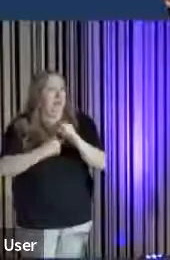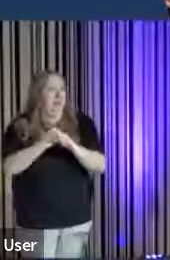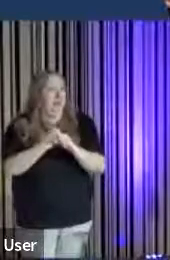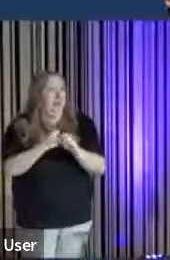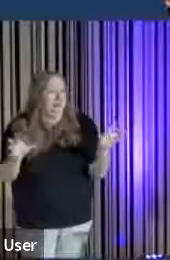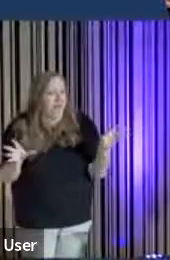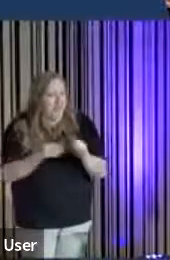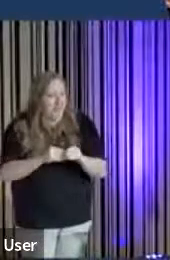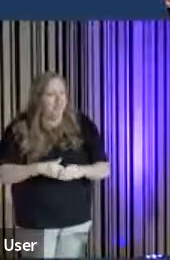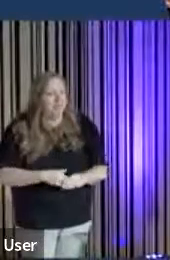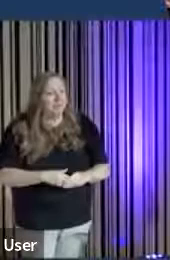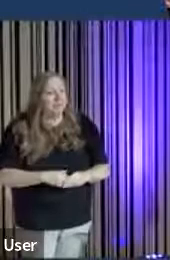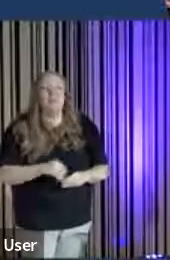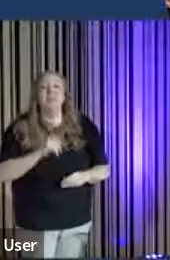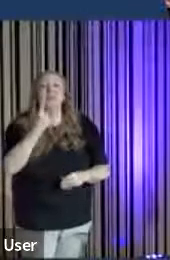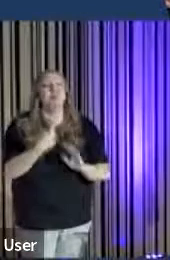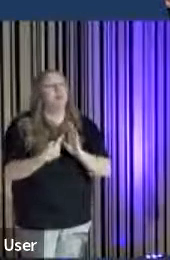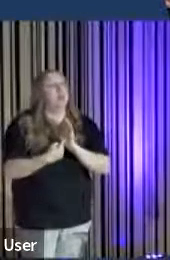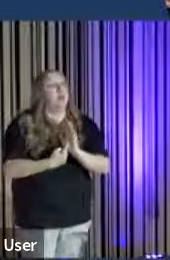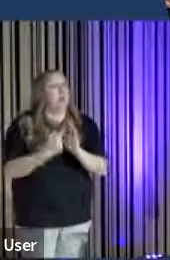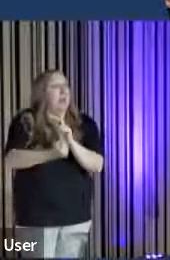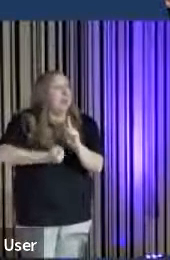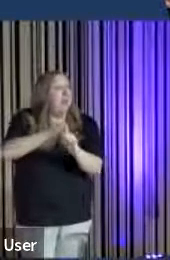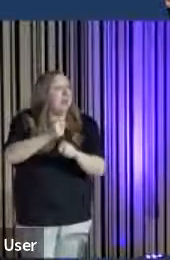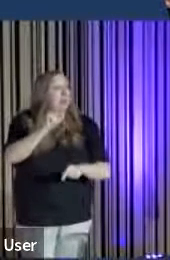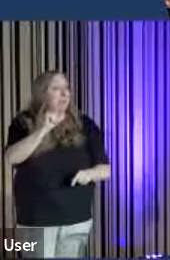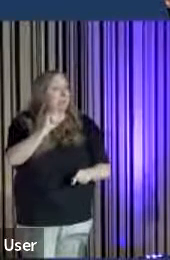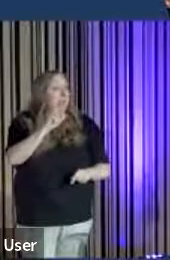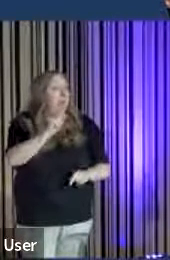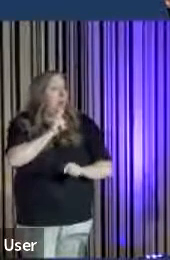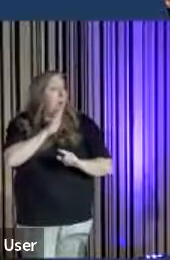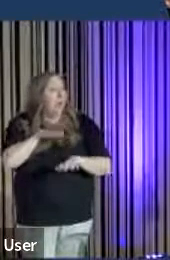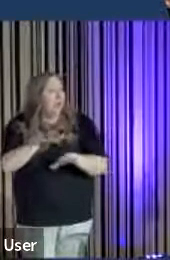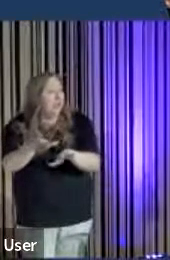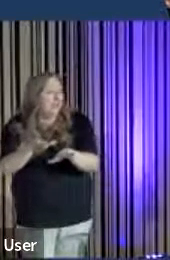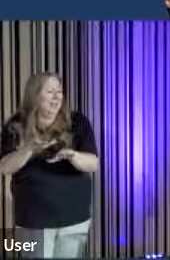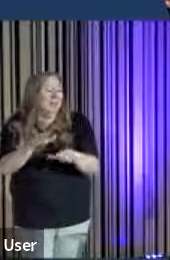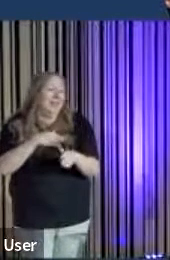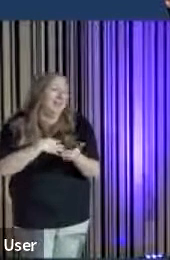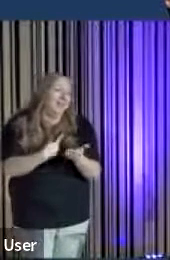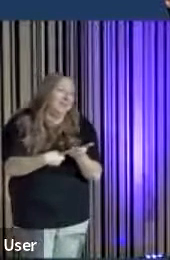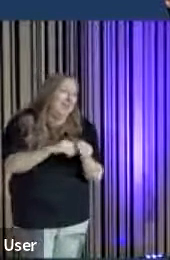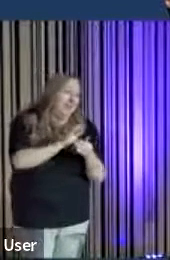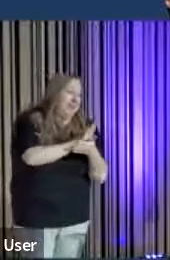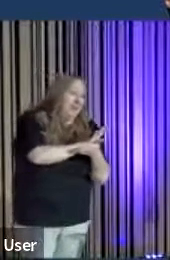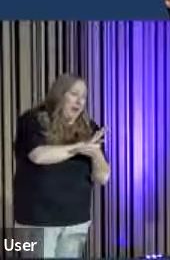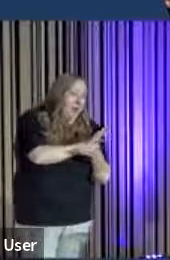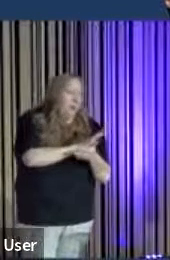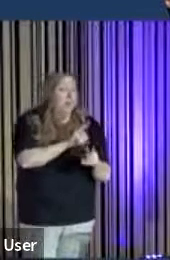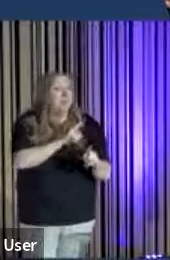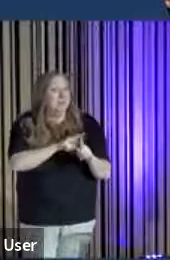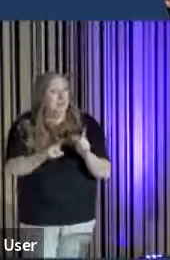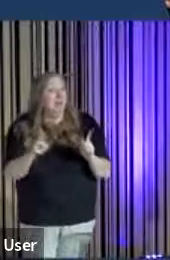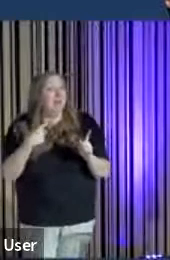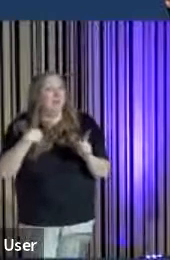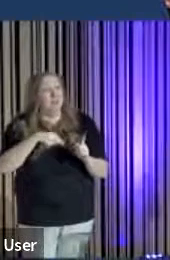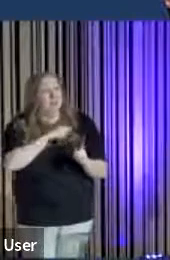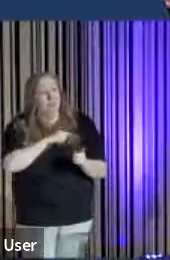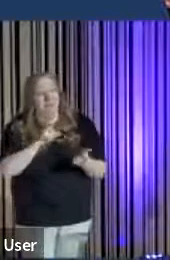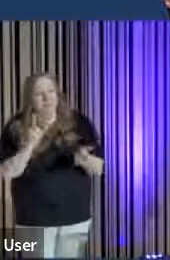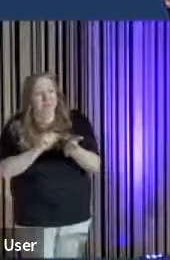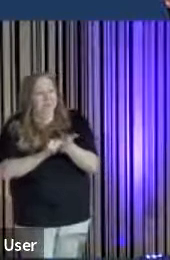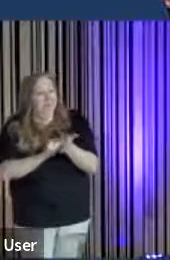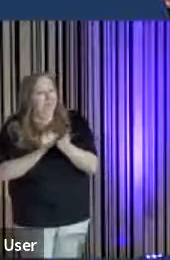Sorry, and just to show you this impact, and we're going to talk about it again, but this result will be explained by Matt and Chris,